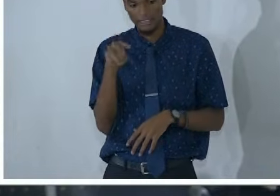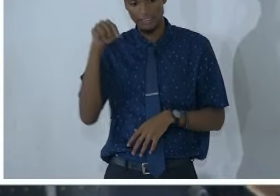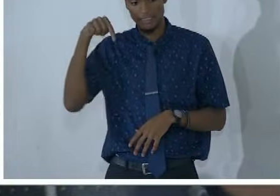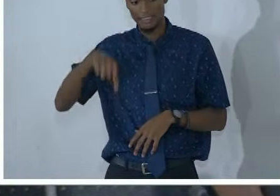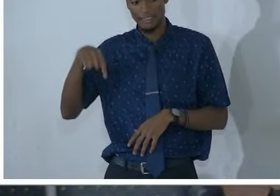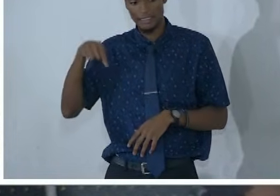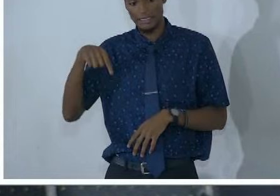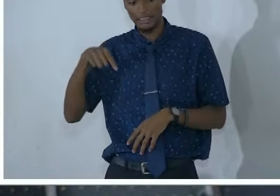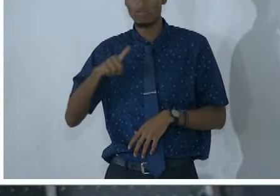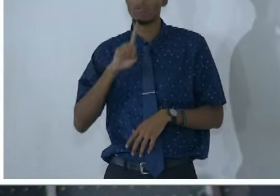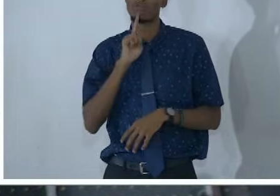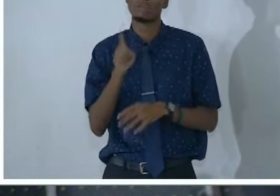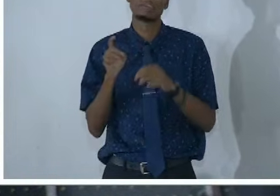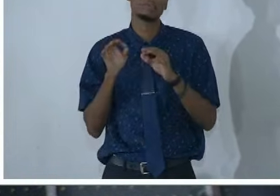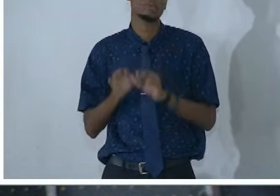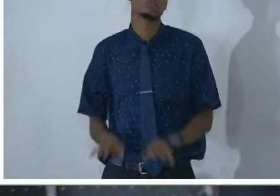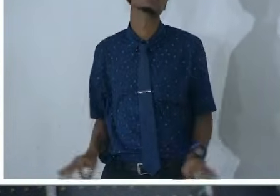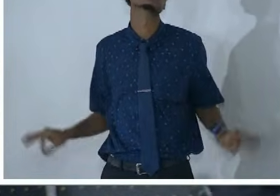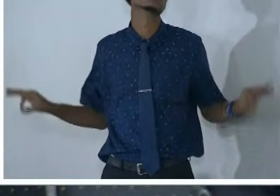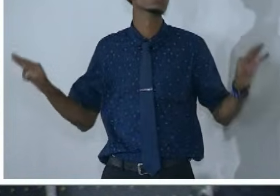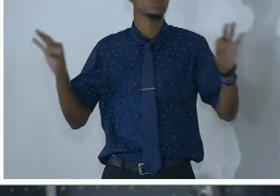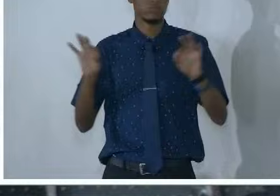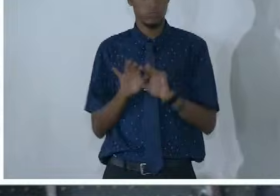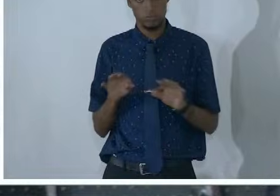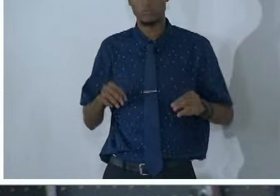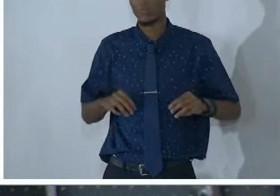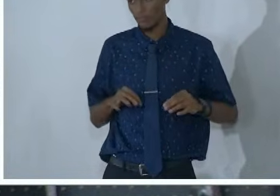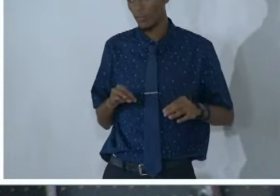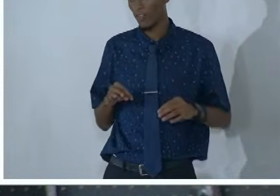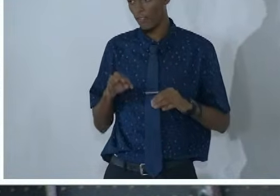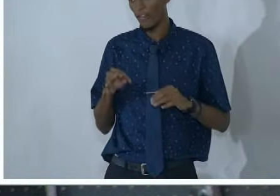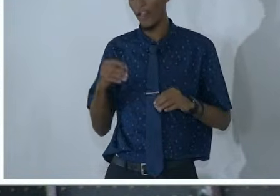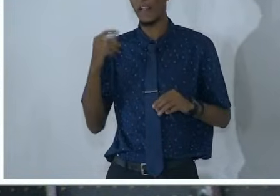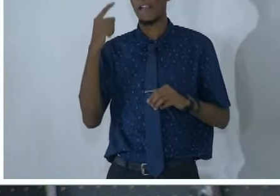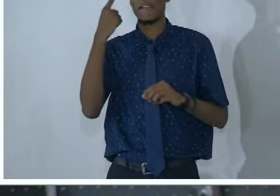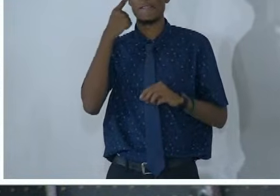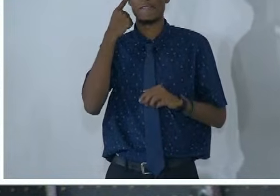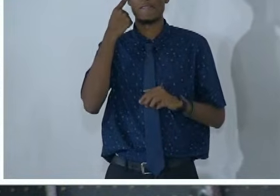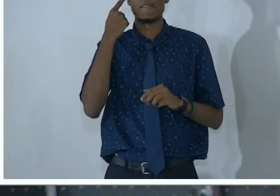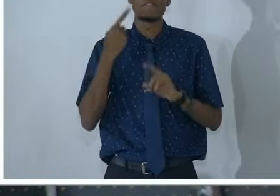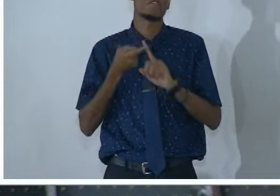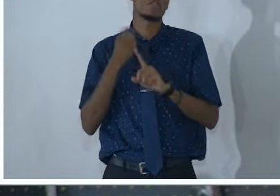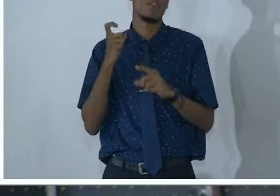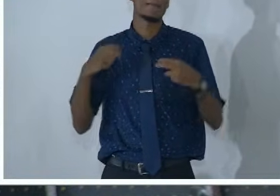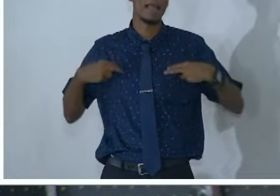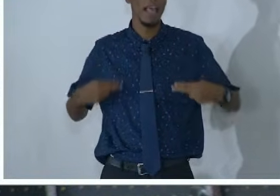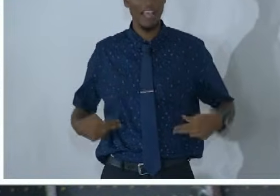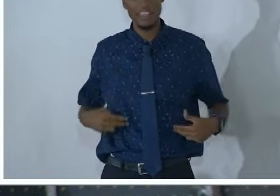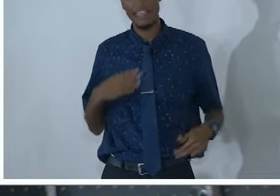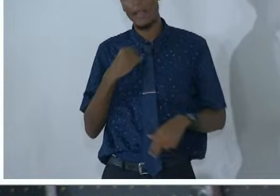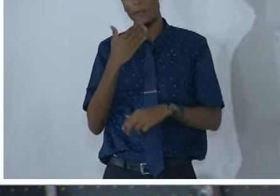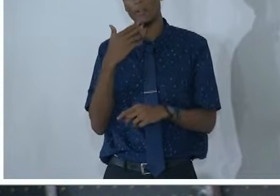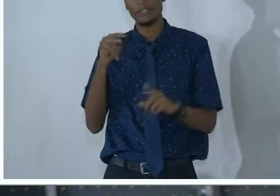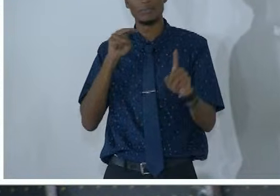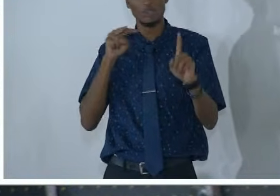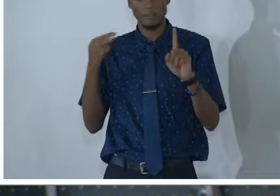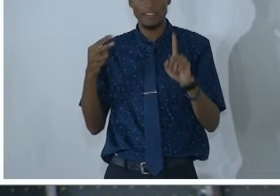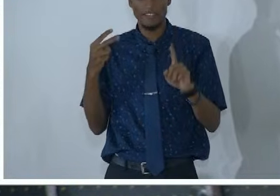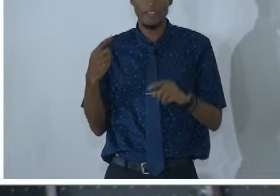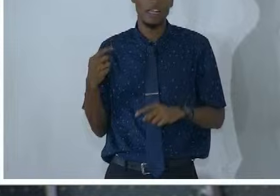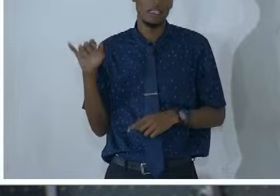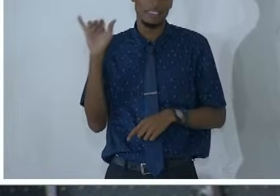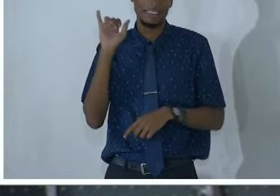is very important from a health and wellness perspective, and it is in that context that I